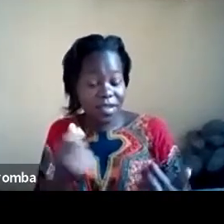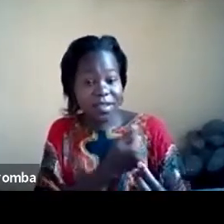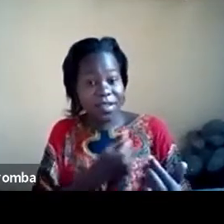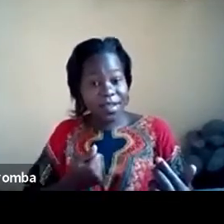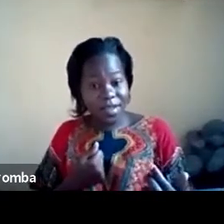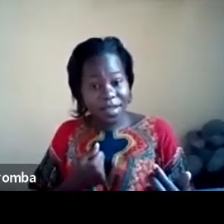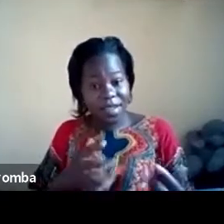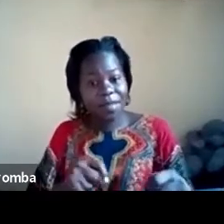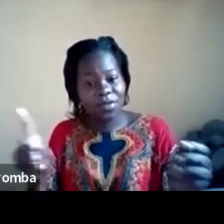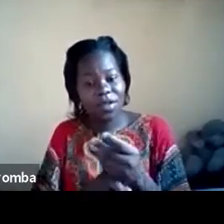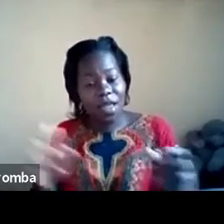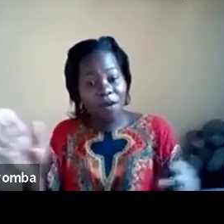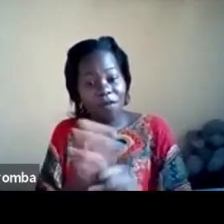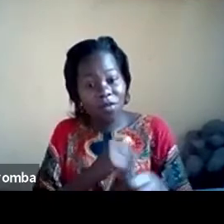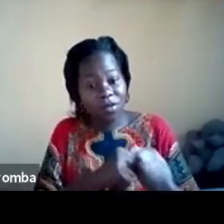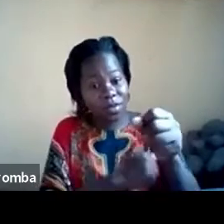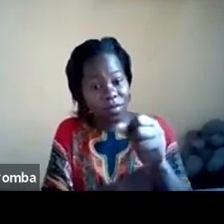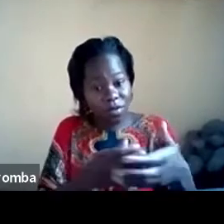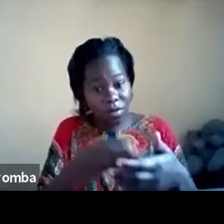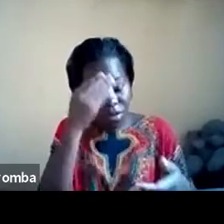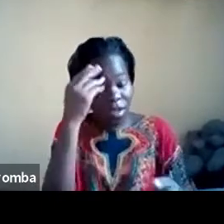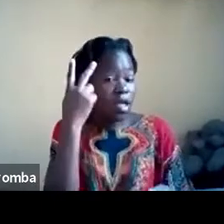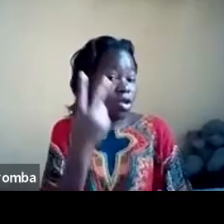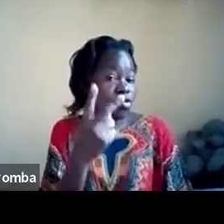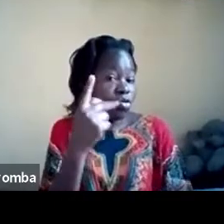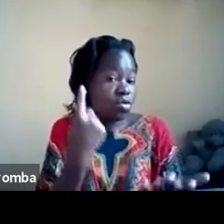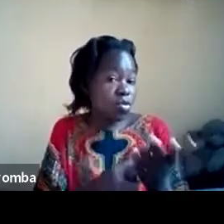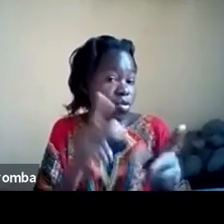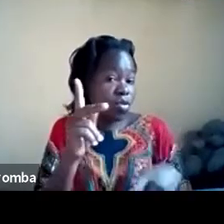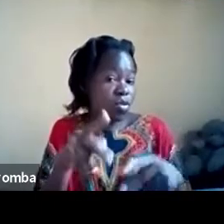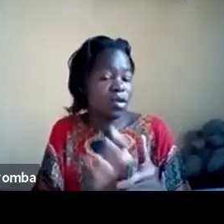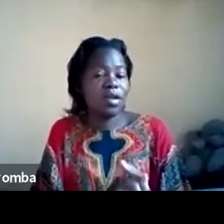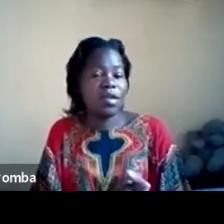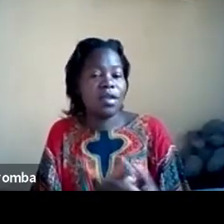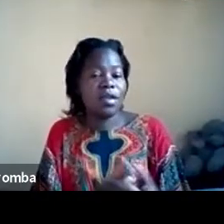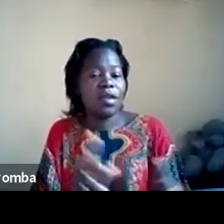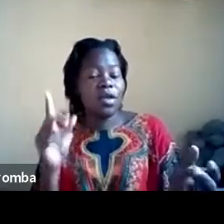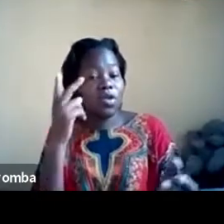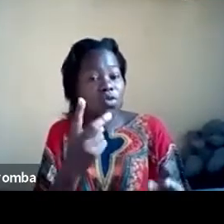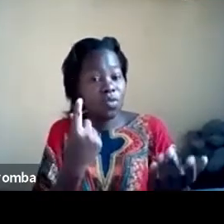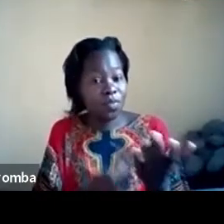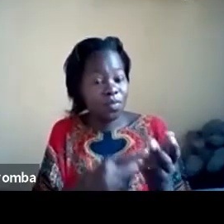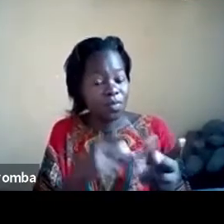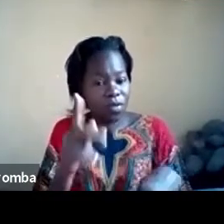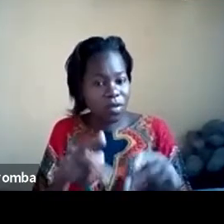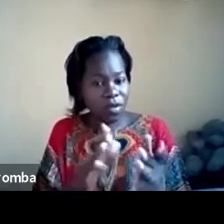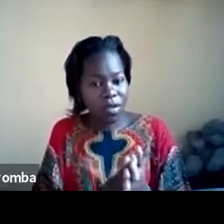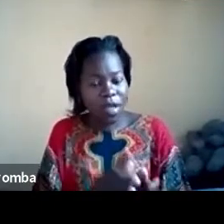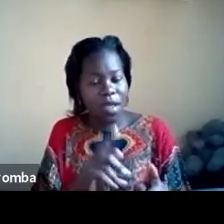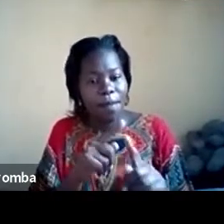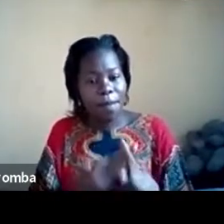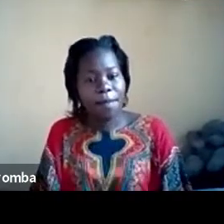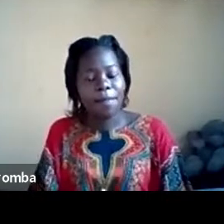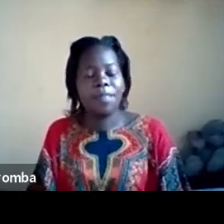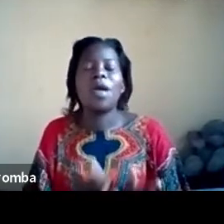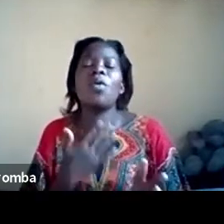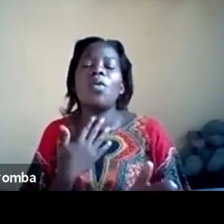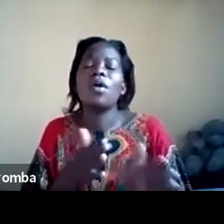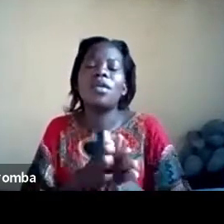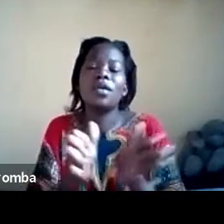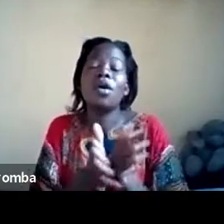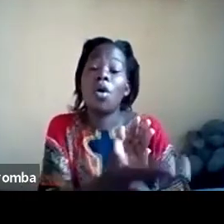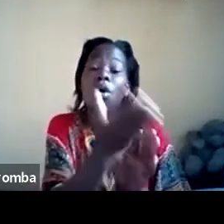I managed to get 2 scholarships, but I want profile, just for the benefit of our listeners here. I want to profile this